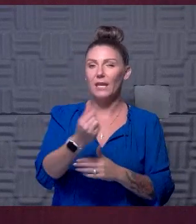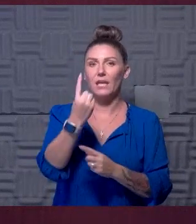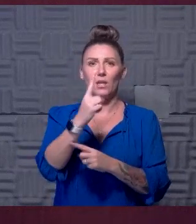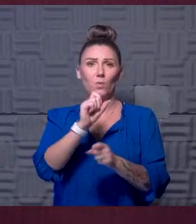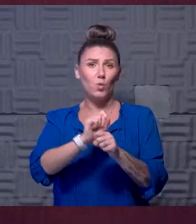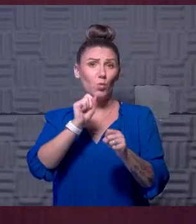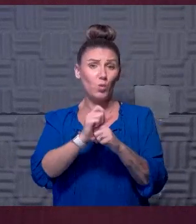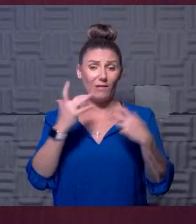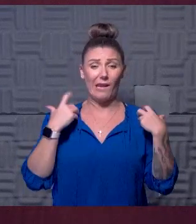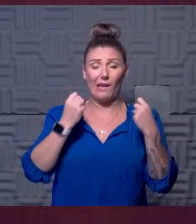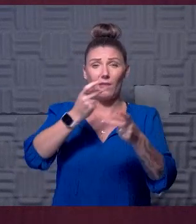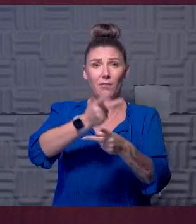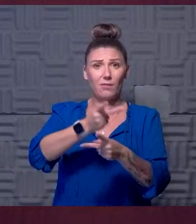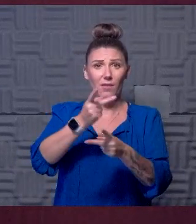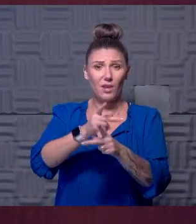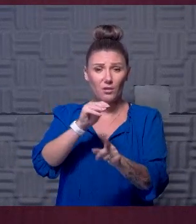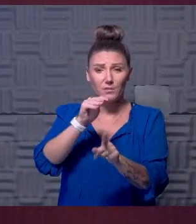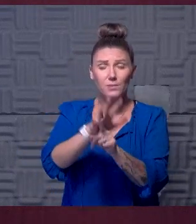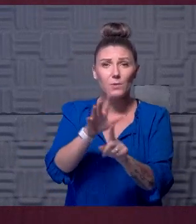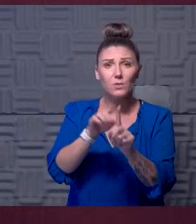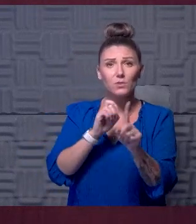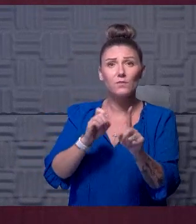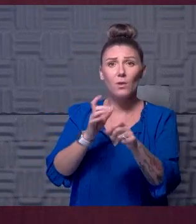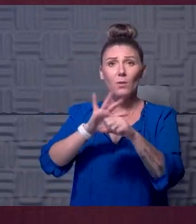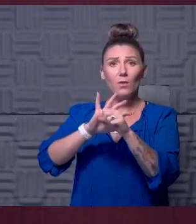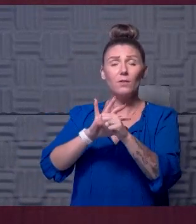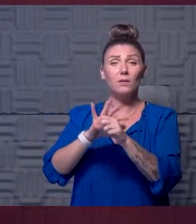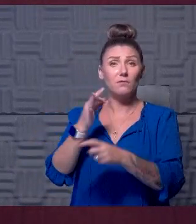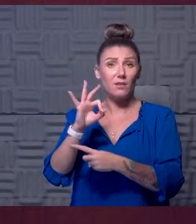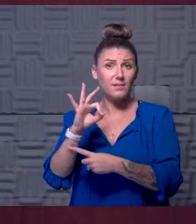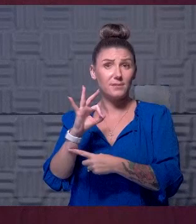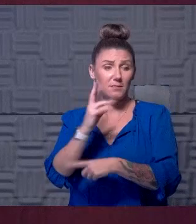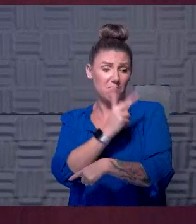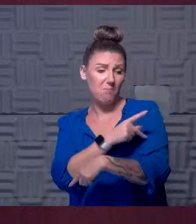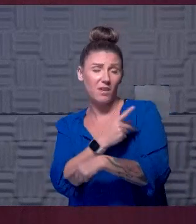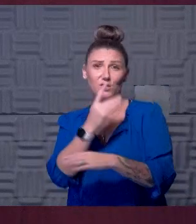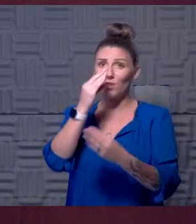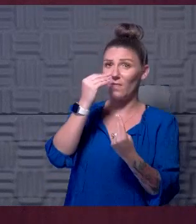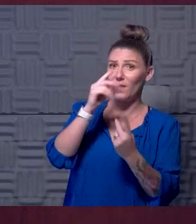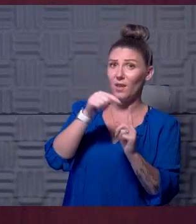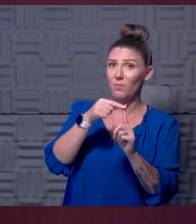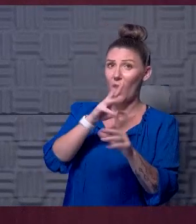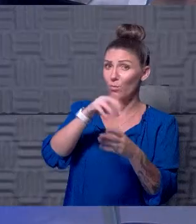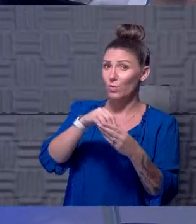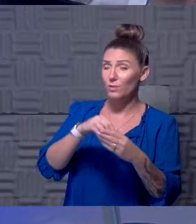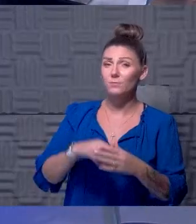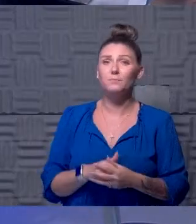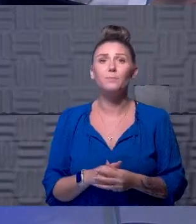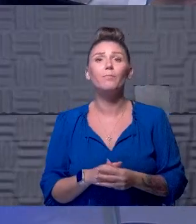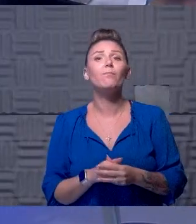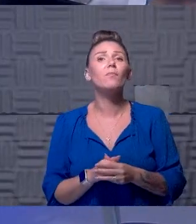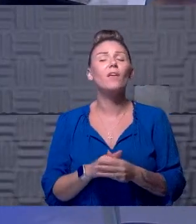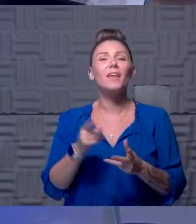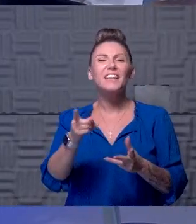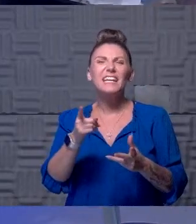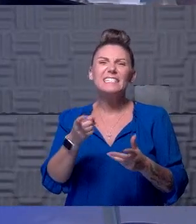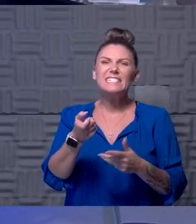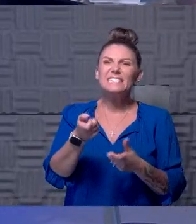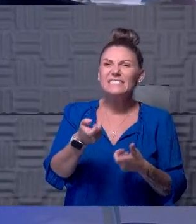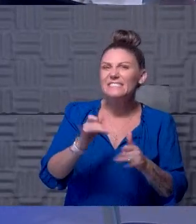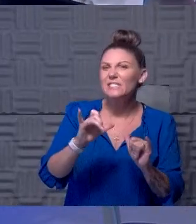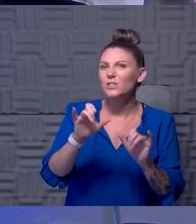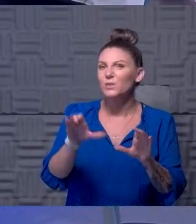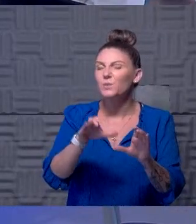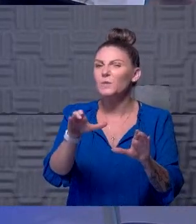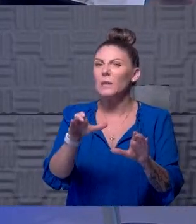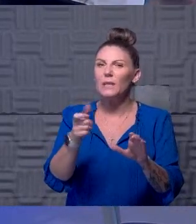healthcare worker that's being exposed to COVID patients, I think, should think about participating in the study. So, Mara, I still do a little bit of pulmonary, so can I